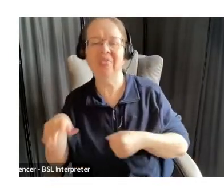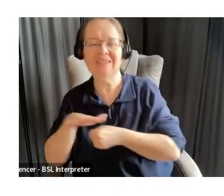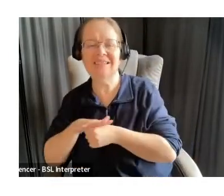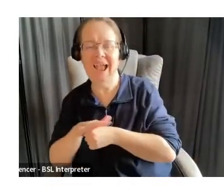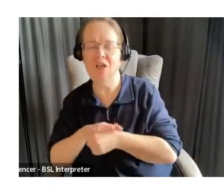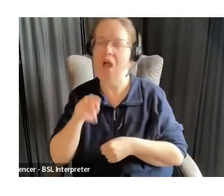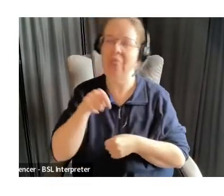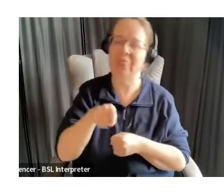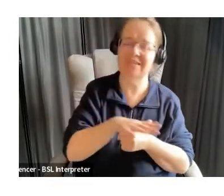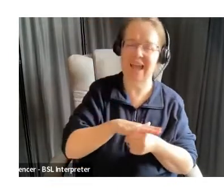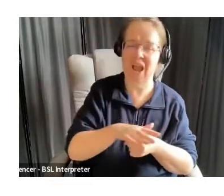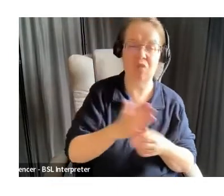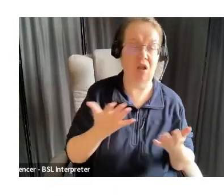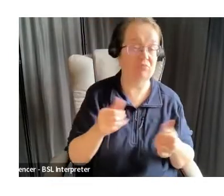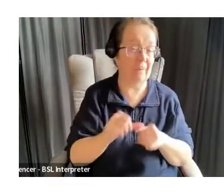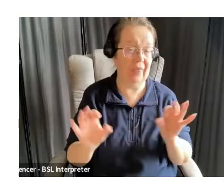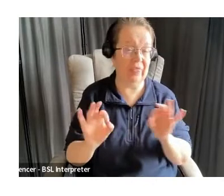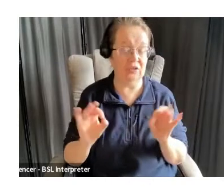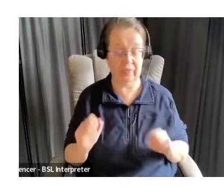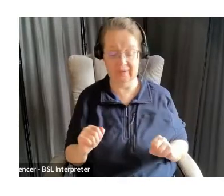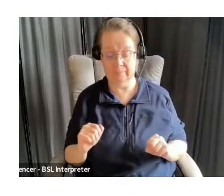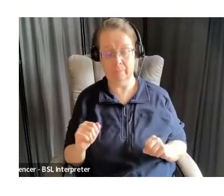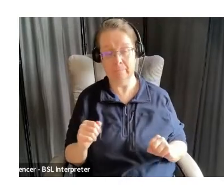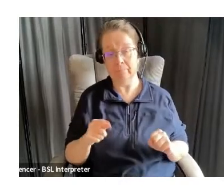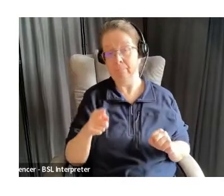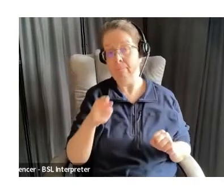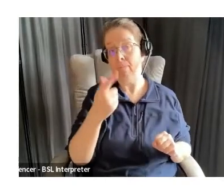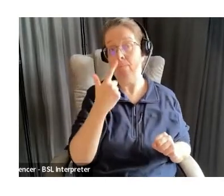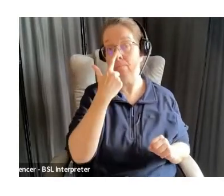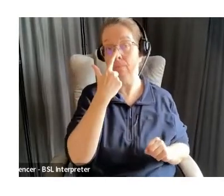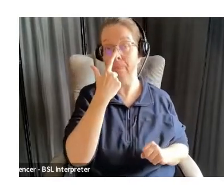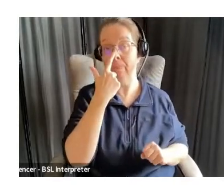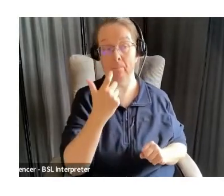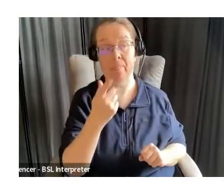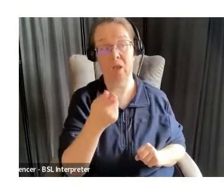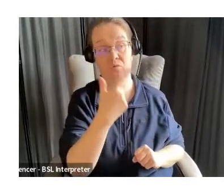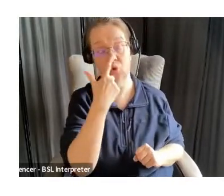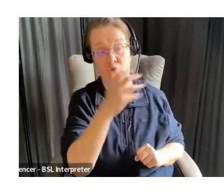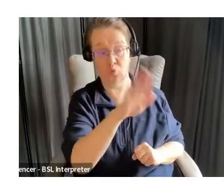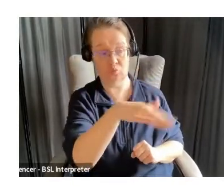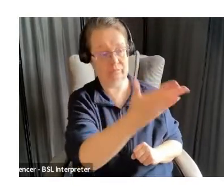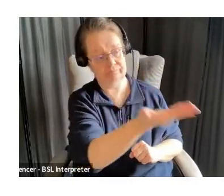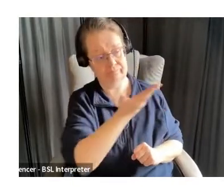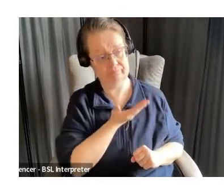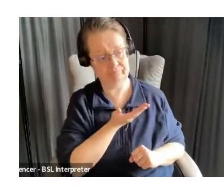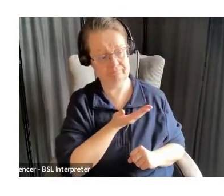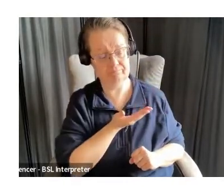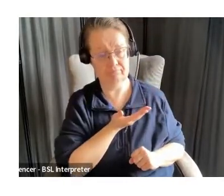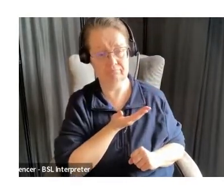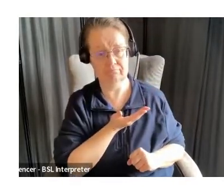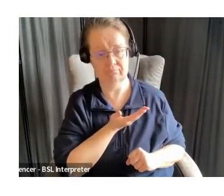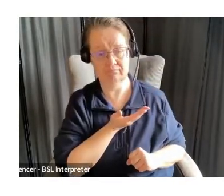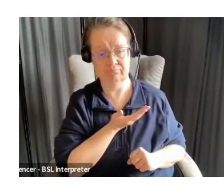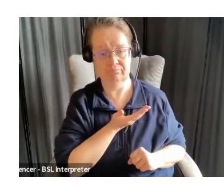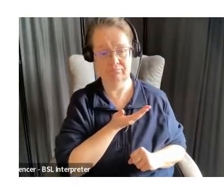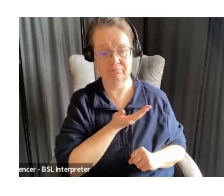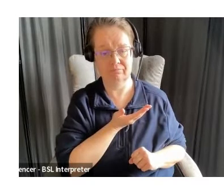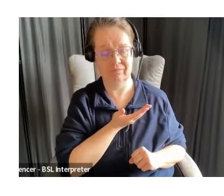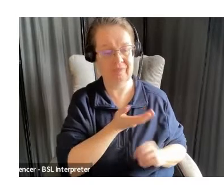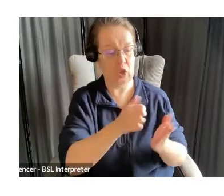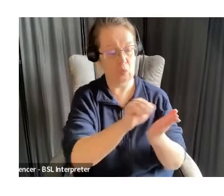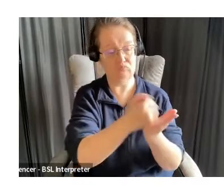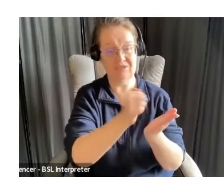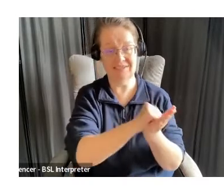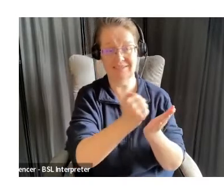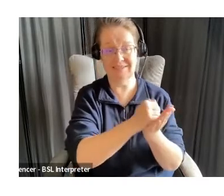another idea. What if you were to ask them to provide a printout copy of the